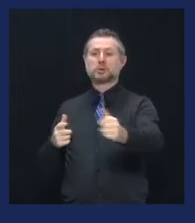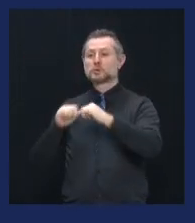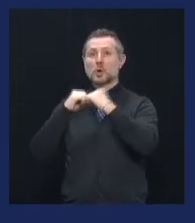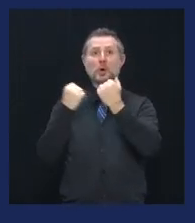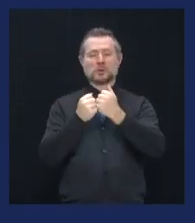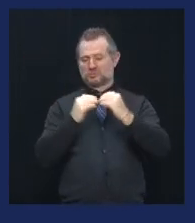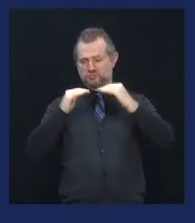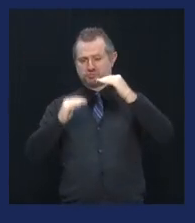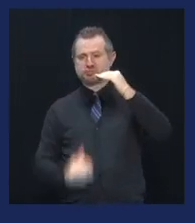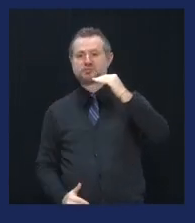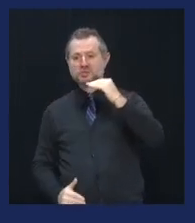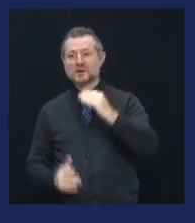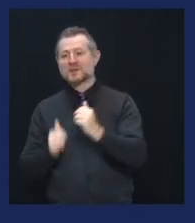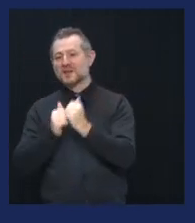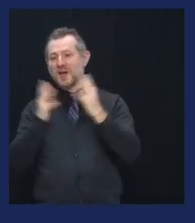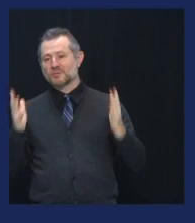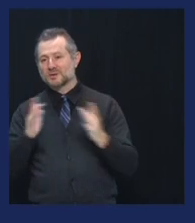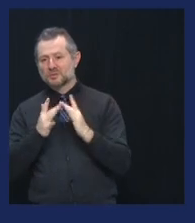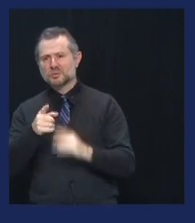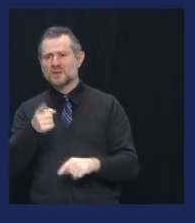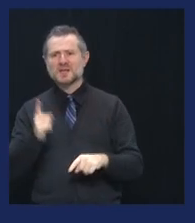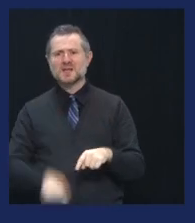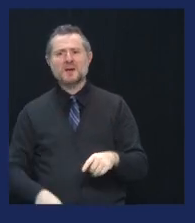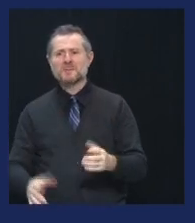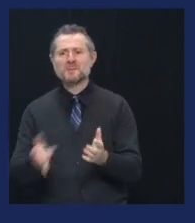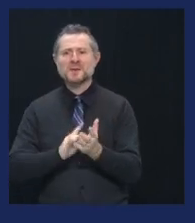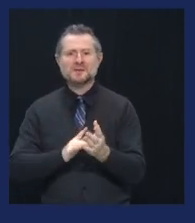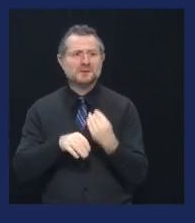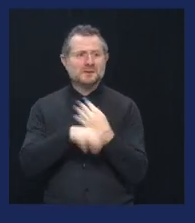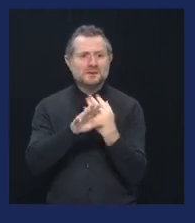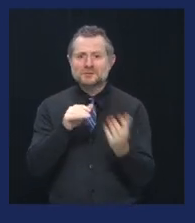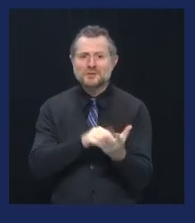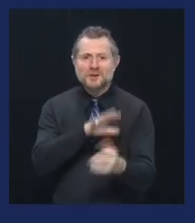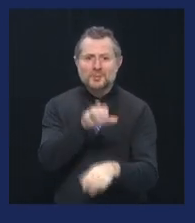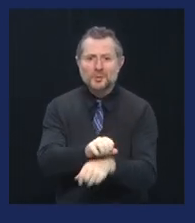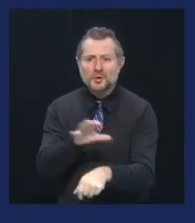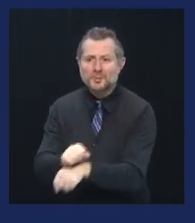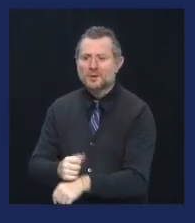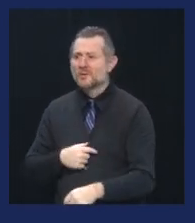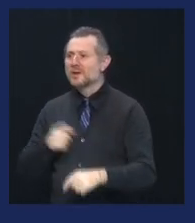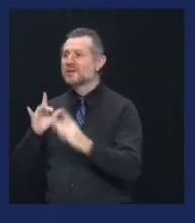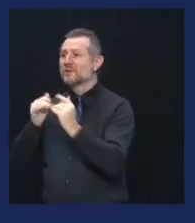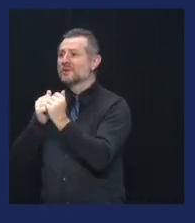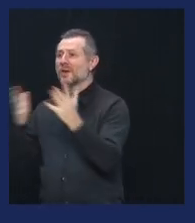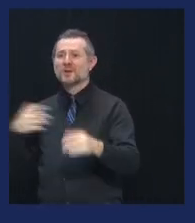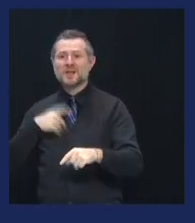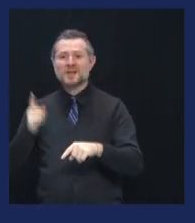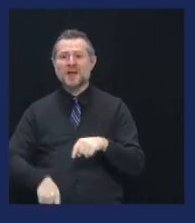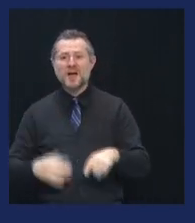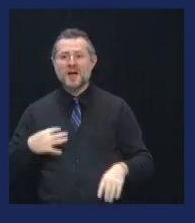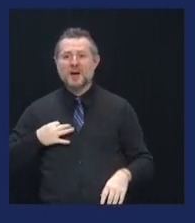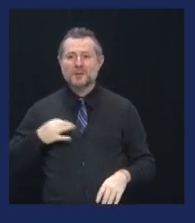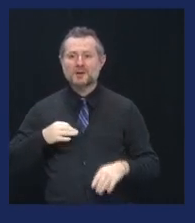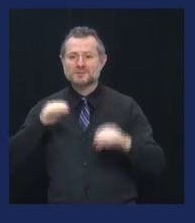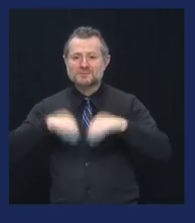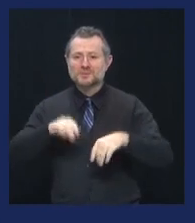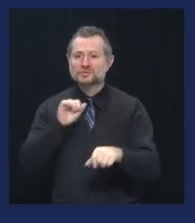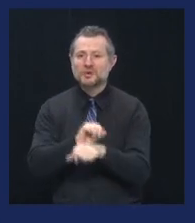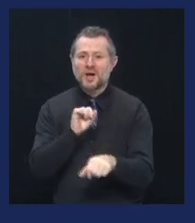telemedicine is not an option. Without broadband, you can't apply for most jobs. Without broadband, the